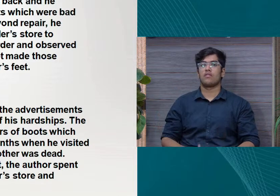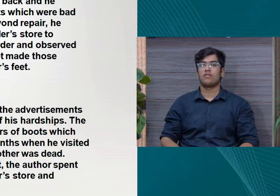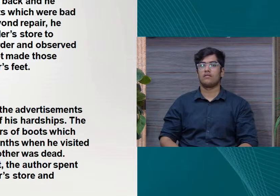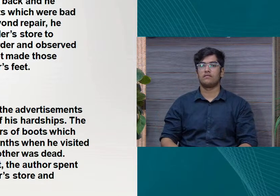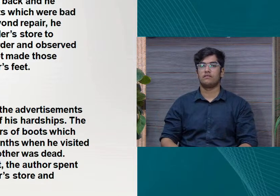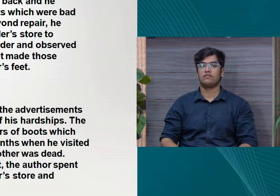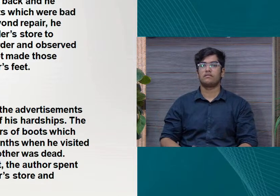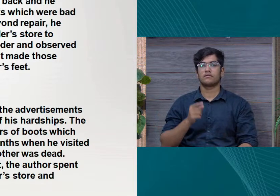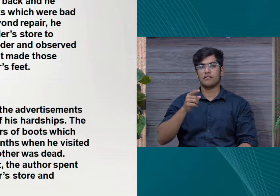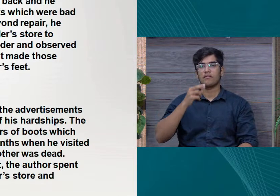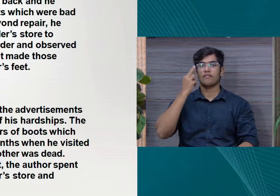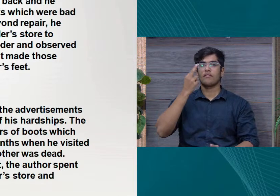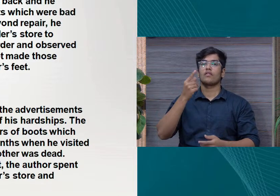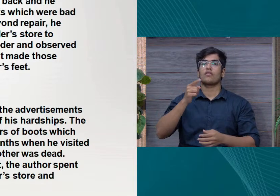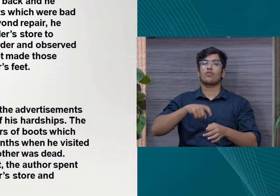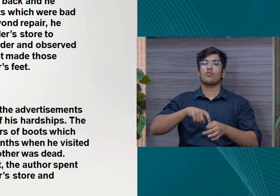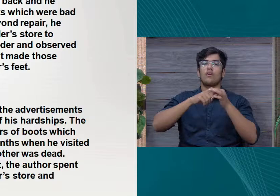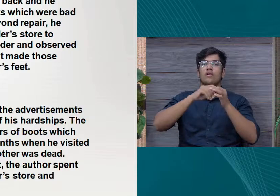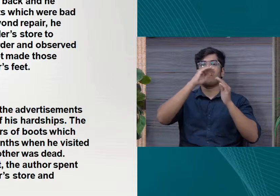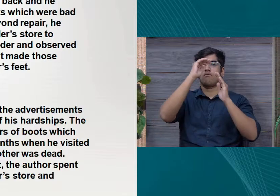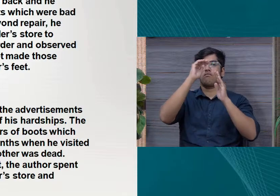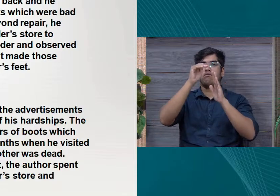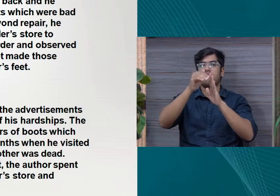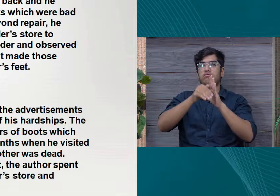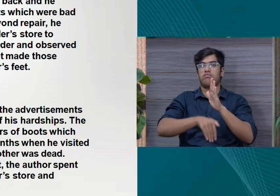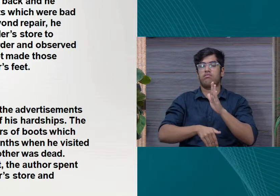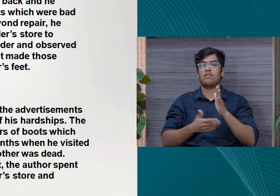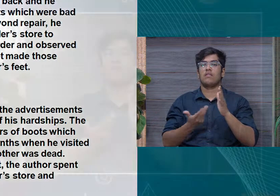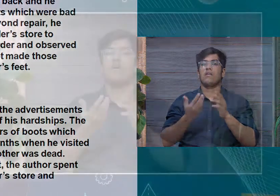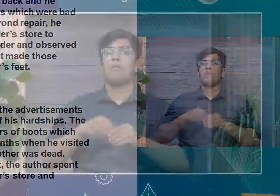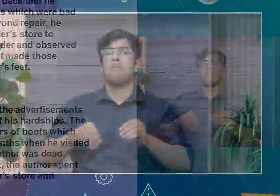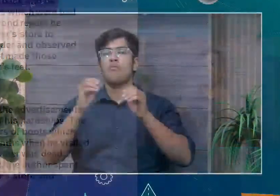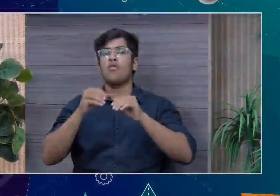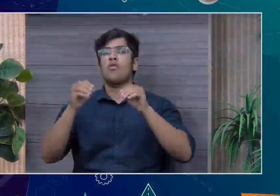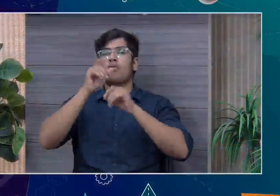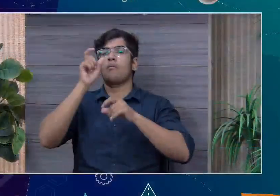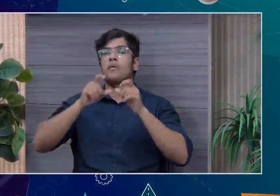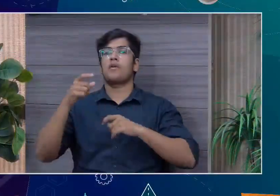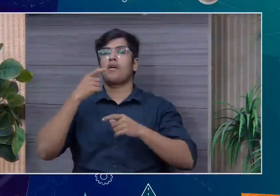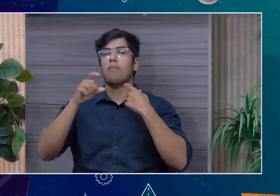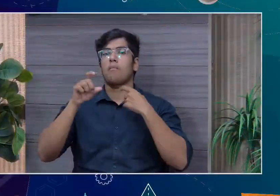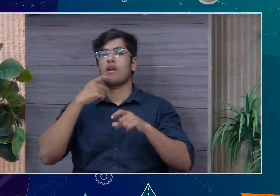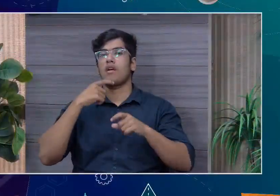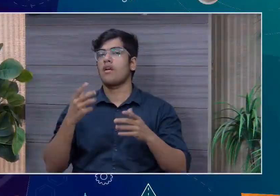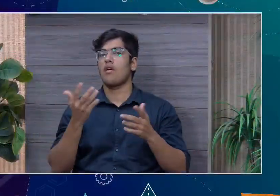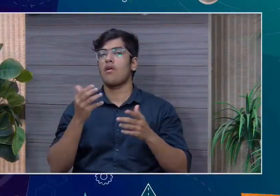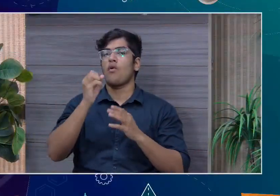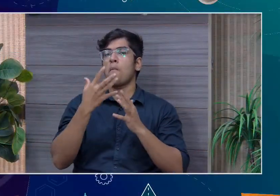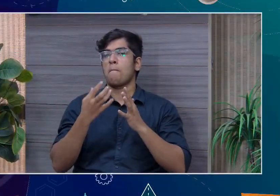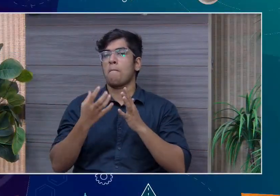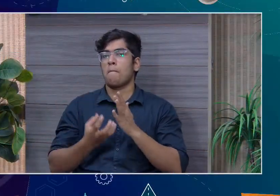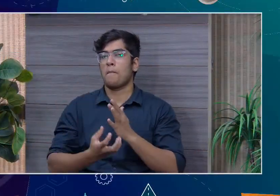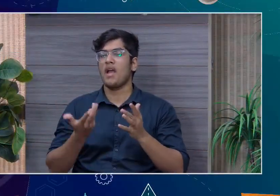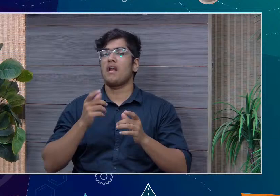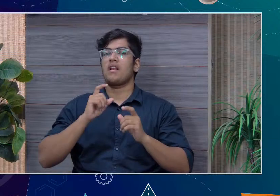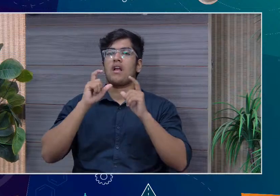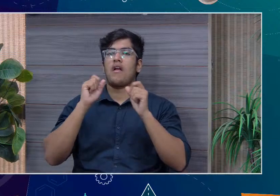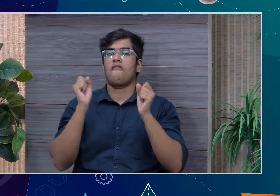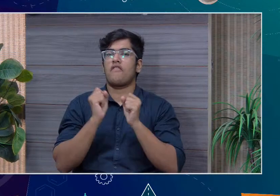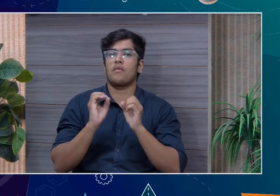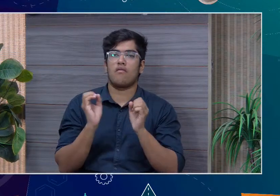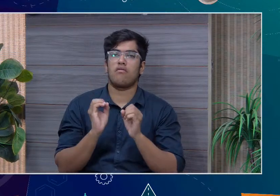Okay. That is why the shoe quality is deteriorating, and more people are complaining about the shoes being